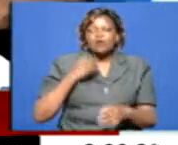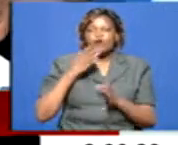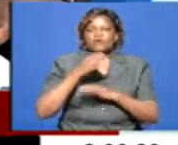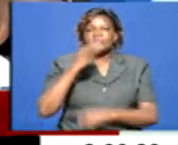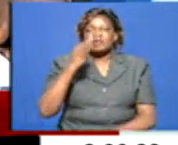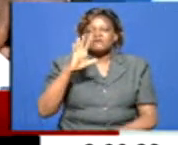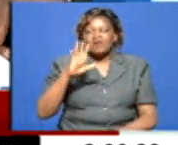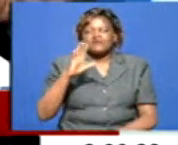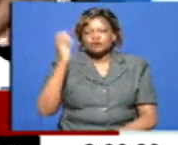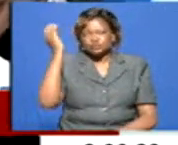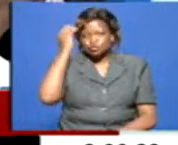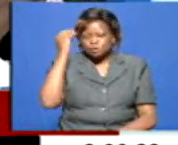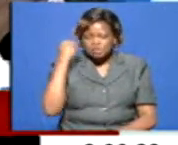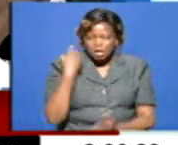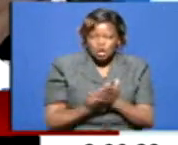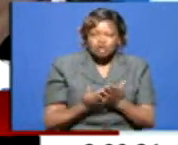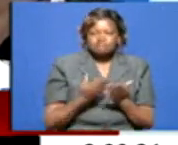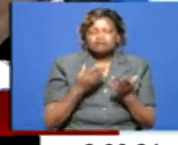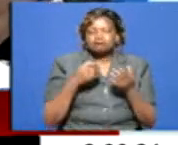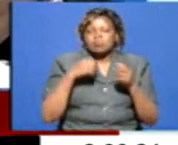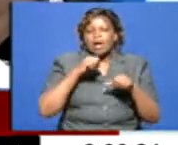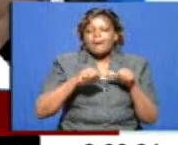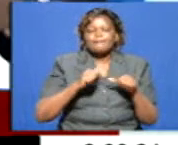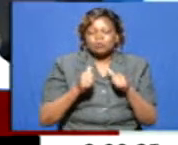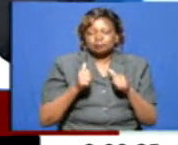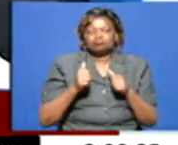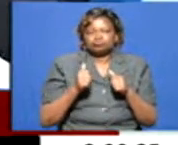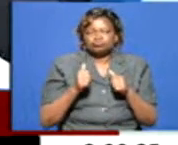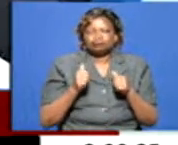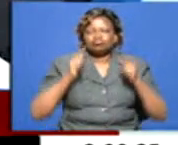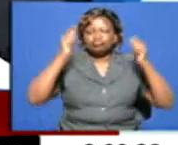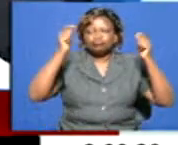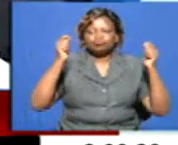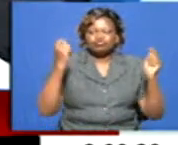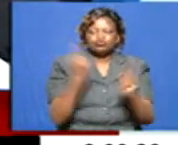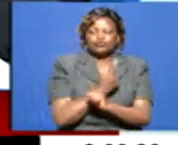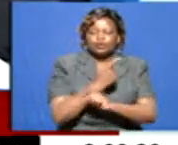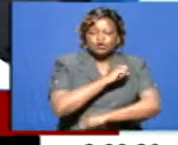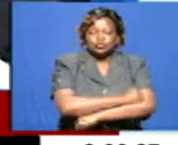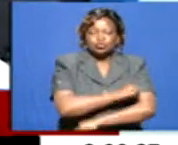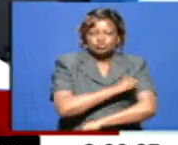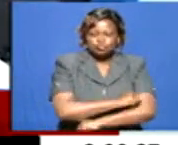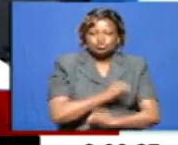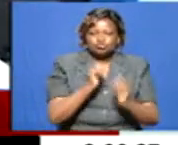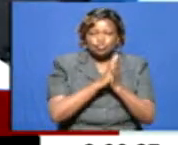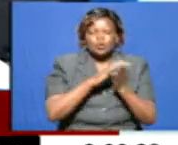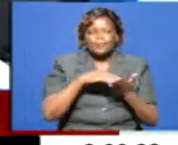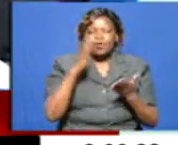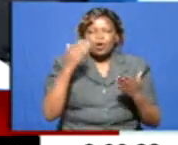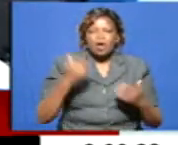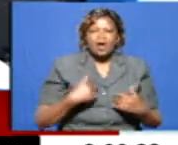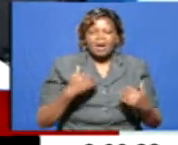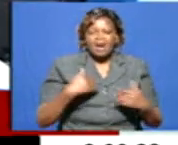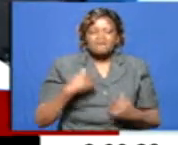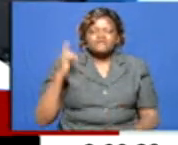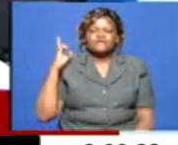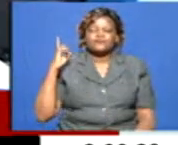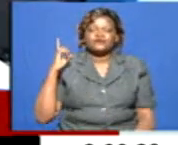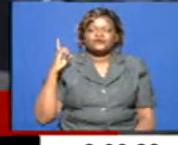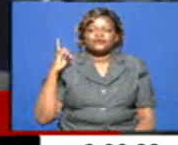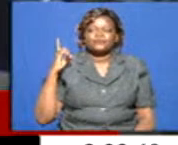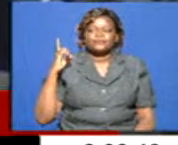arrested in connection with cases of unrest in various schools. Zainab Said opens our coverage with that